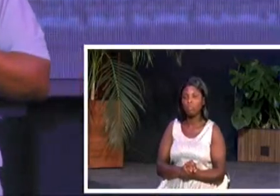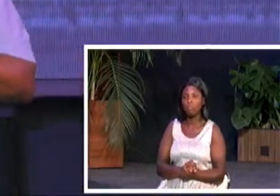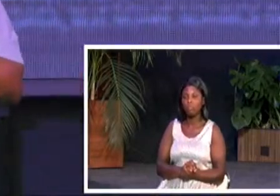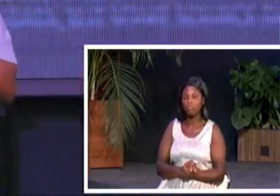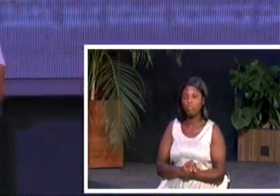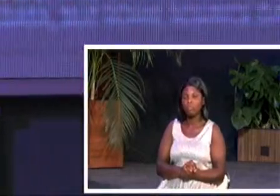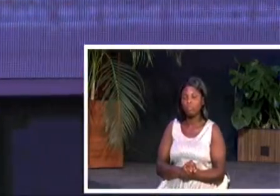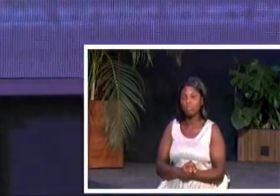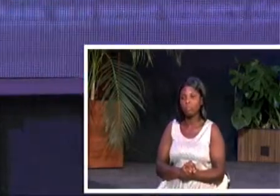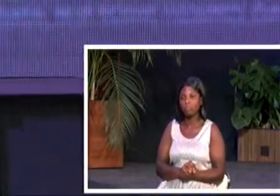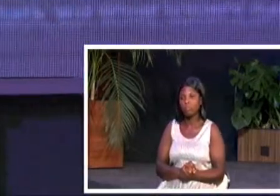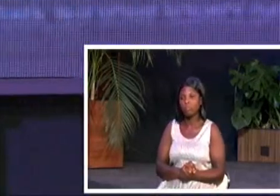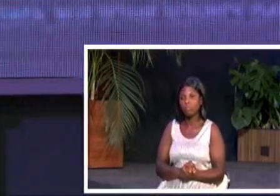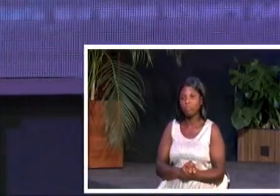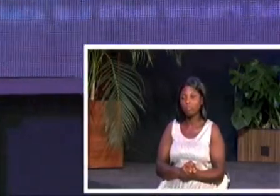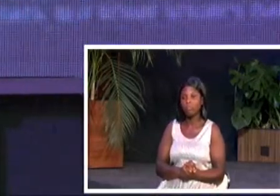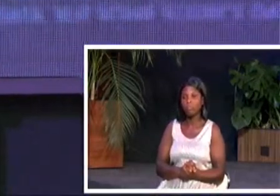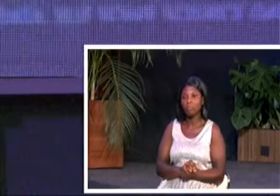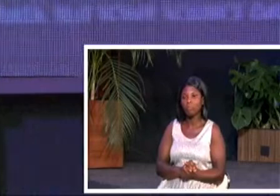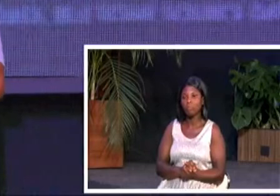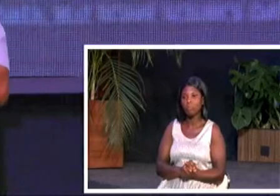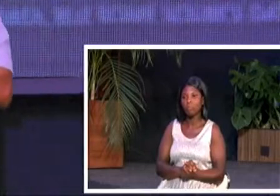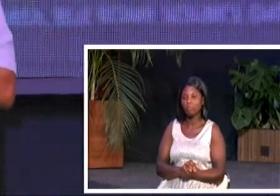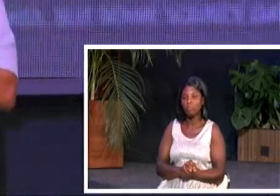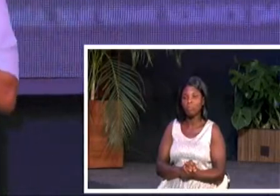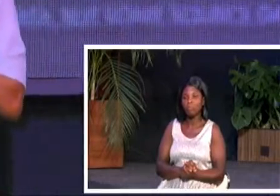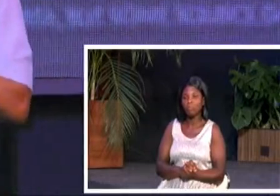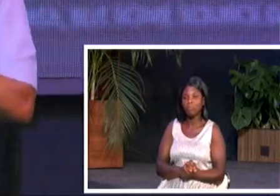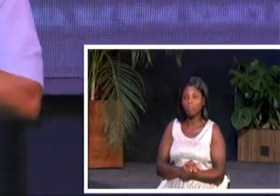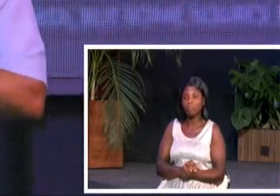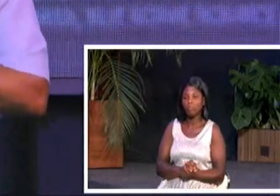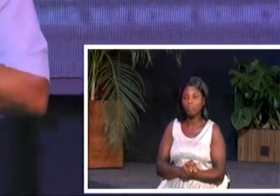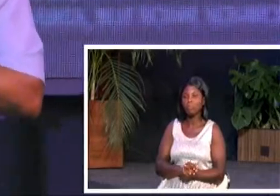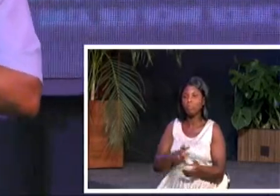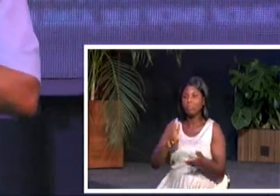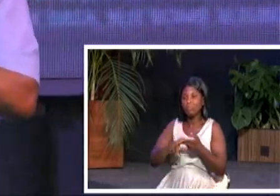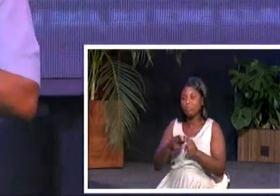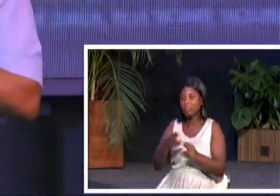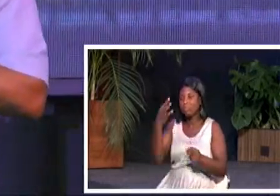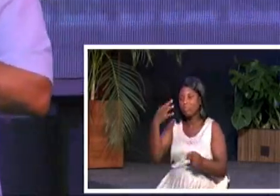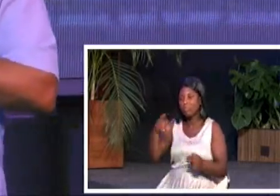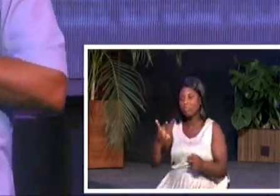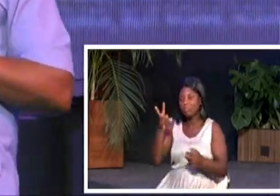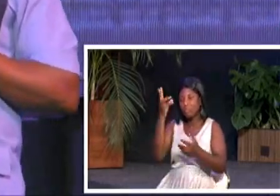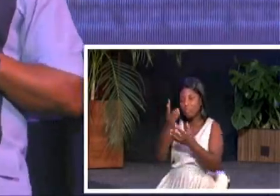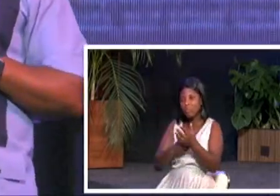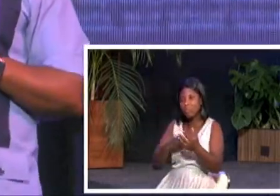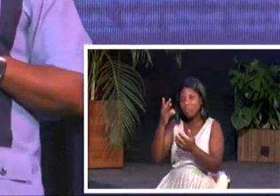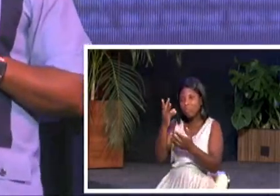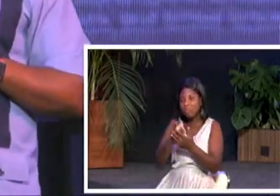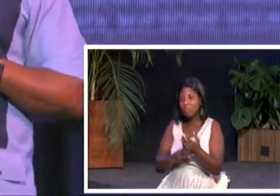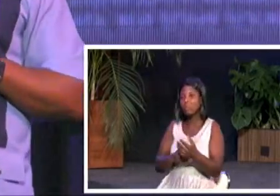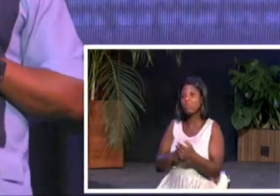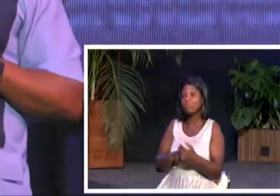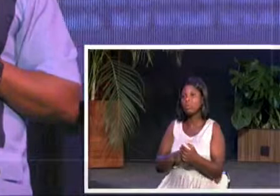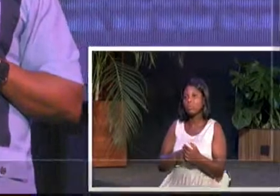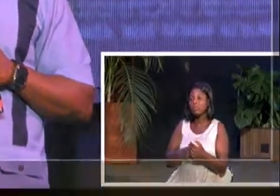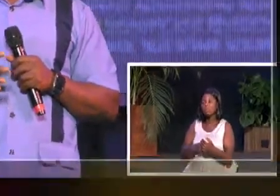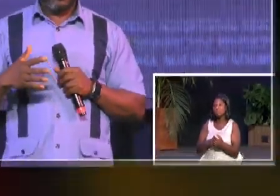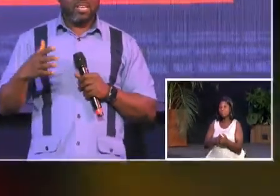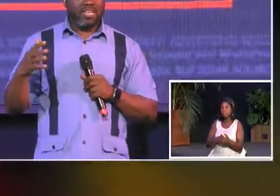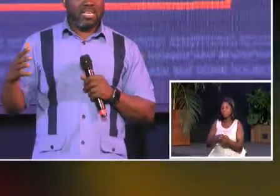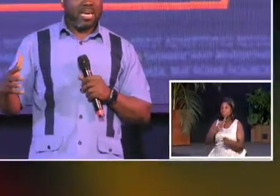compute the number of people who use the number of WhatsApp accounts in Ghana, we are running to 19 million WhatsApp